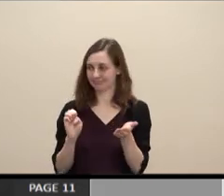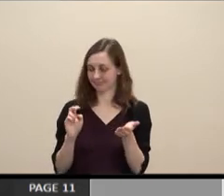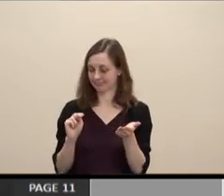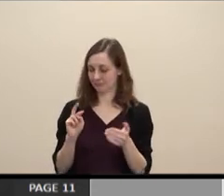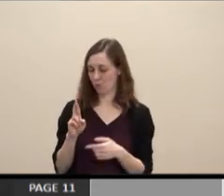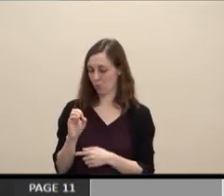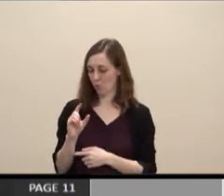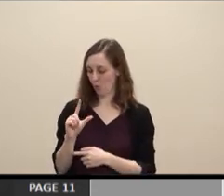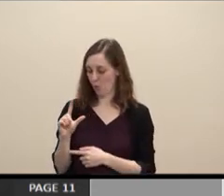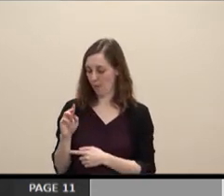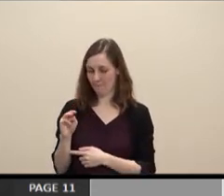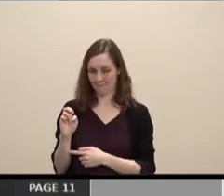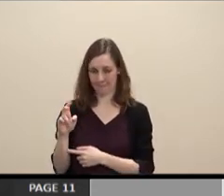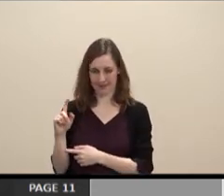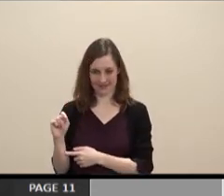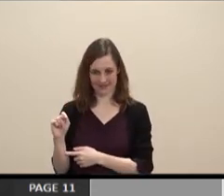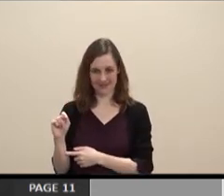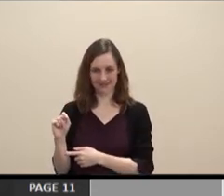So,